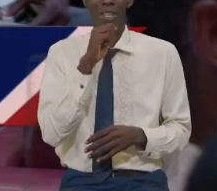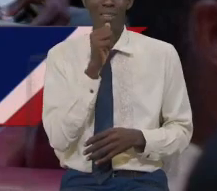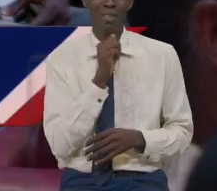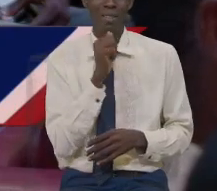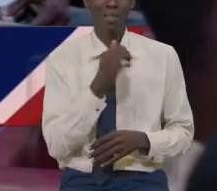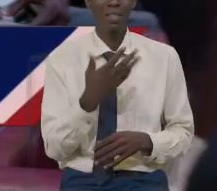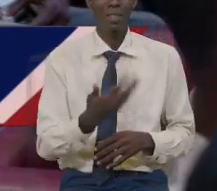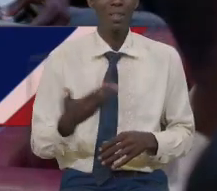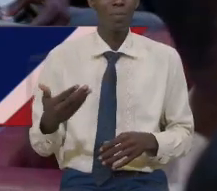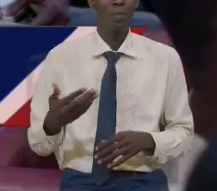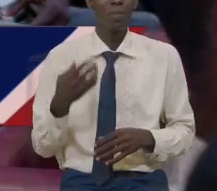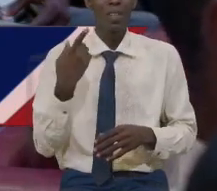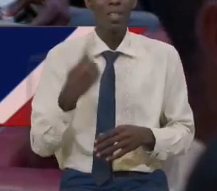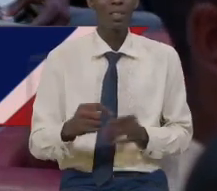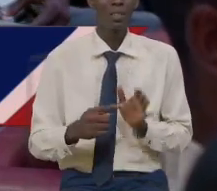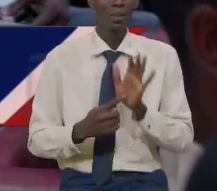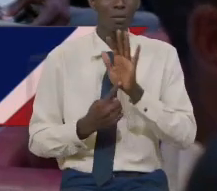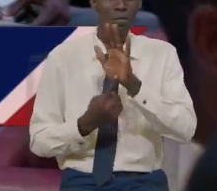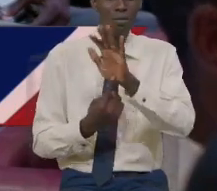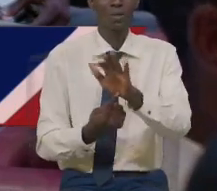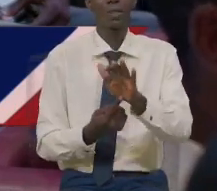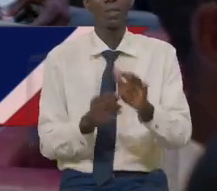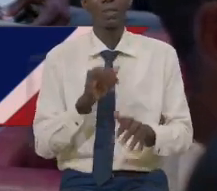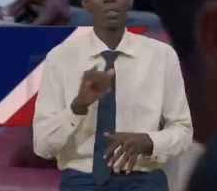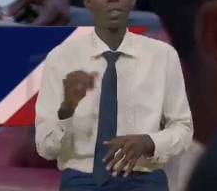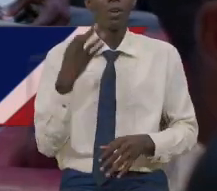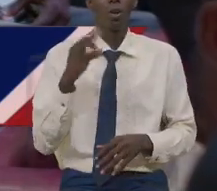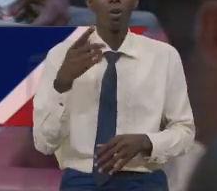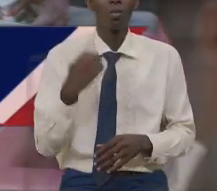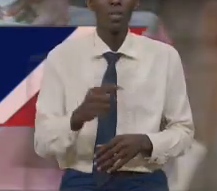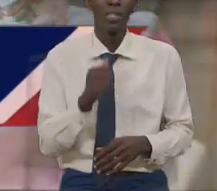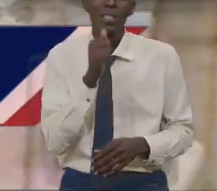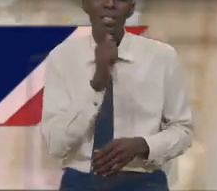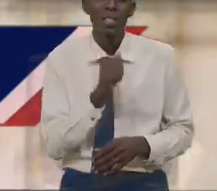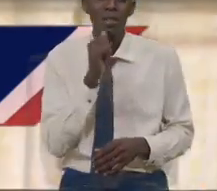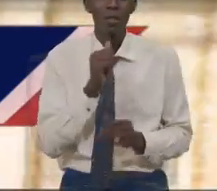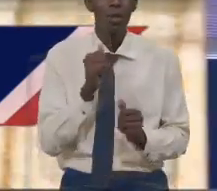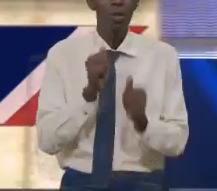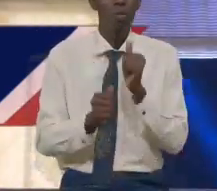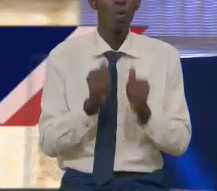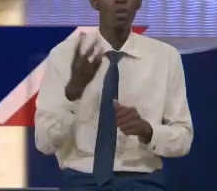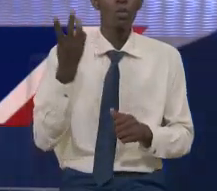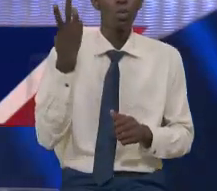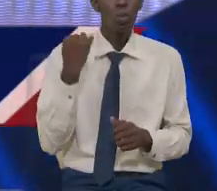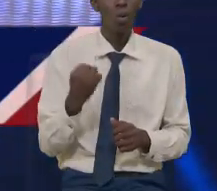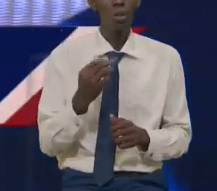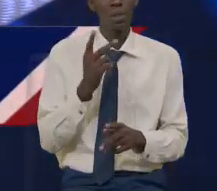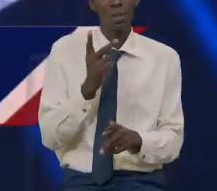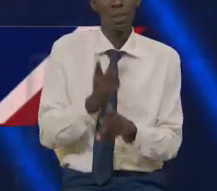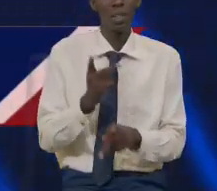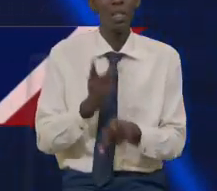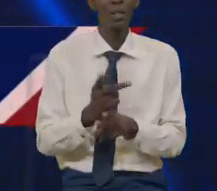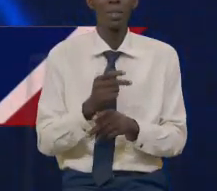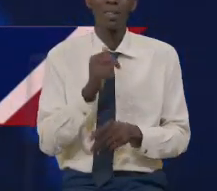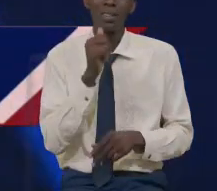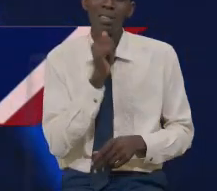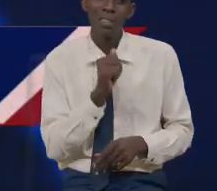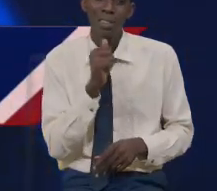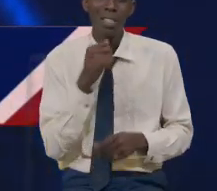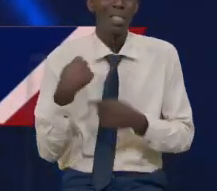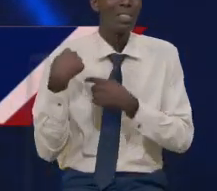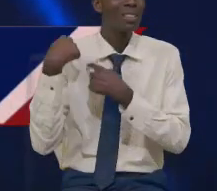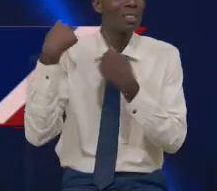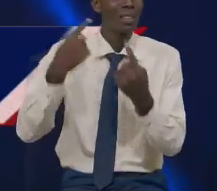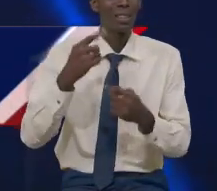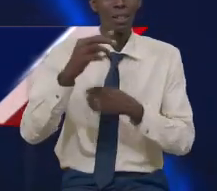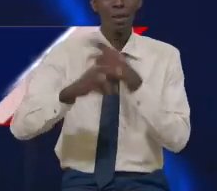the revelation, the revealing of the secrets which was kept secret since